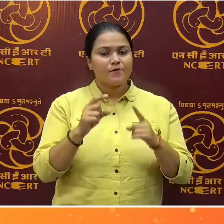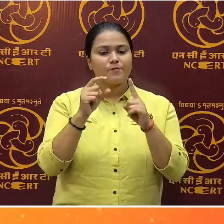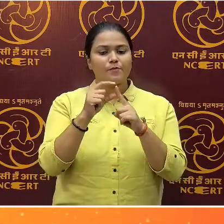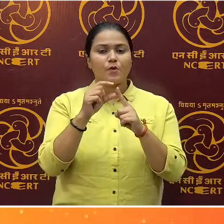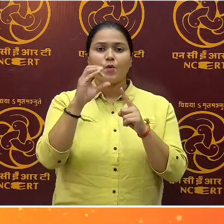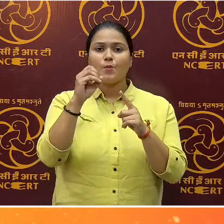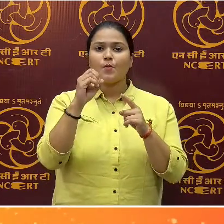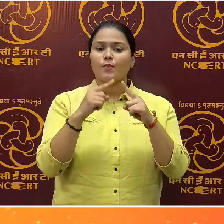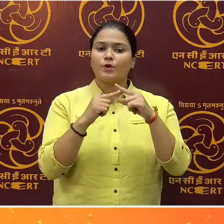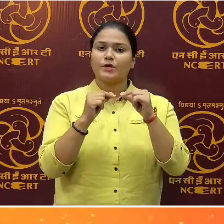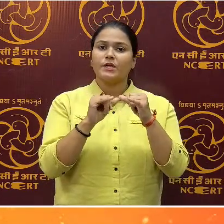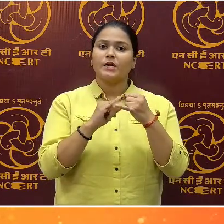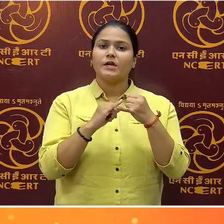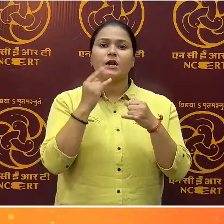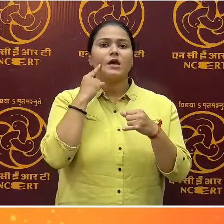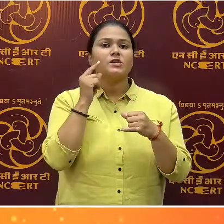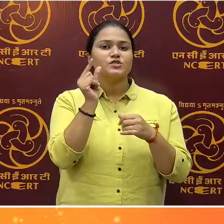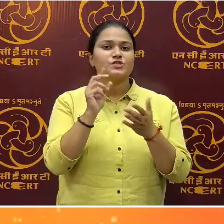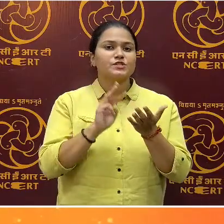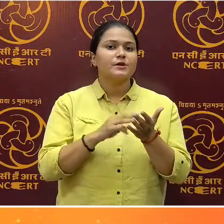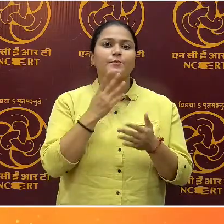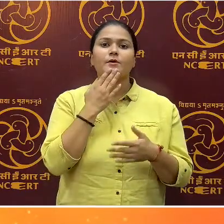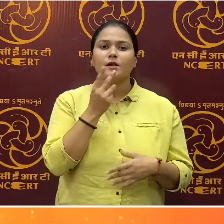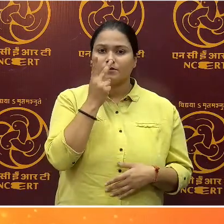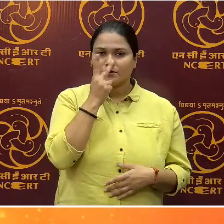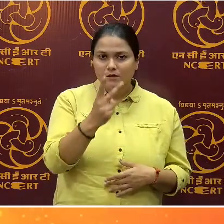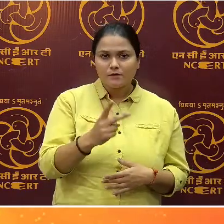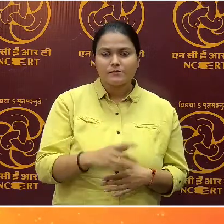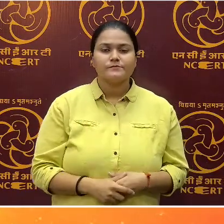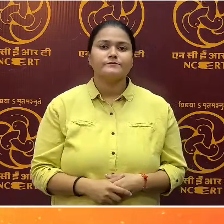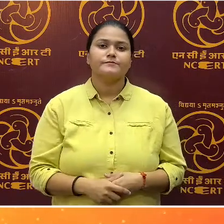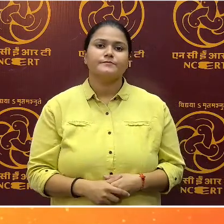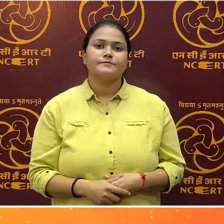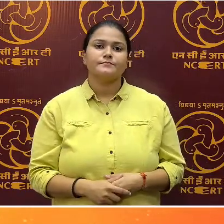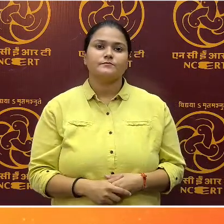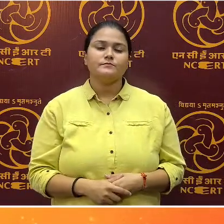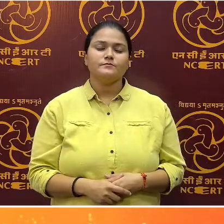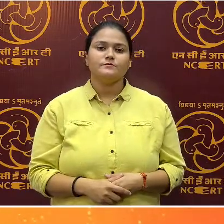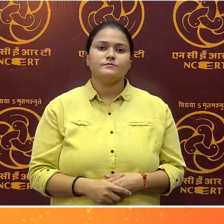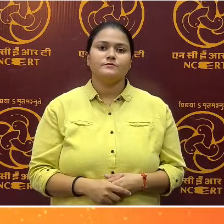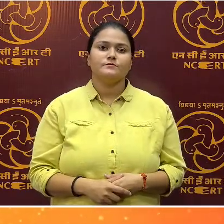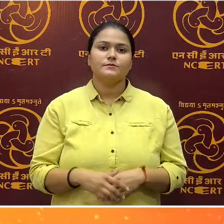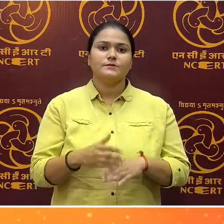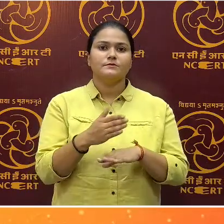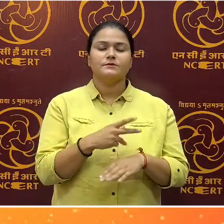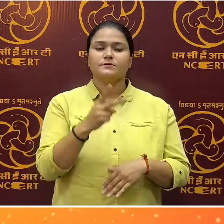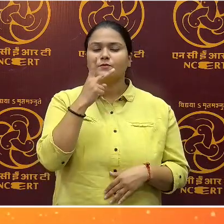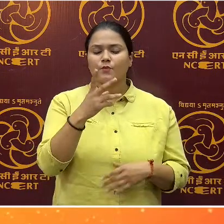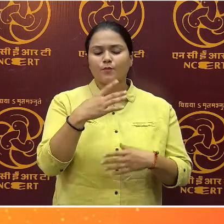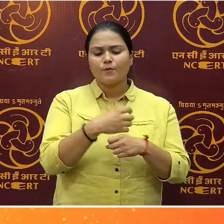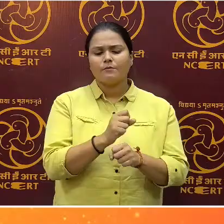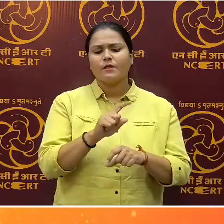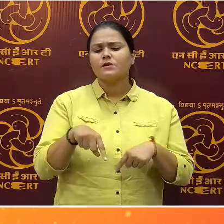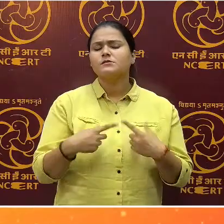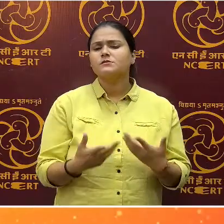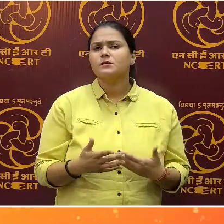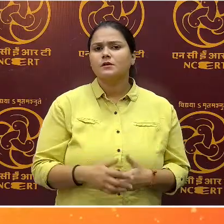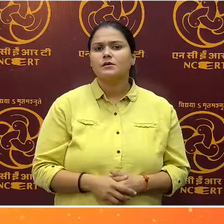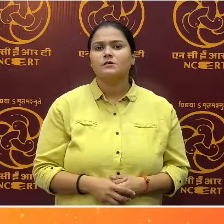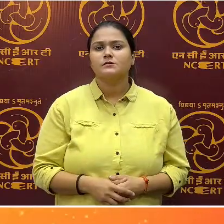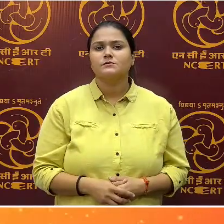crystals also, the beautiful colored solution that we have prepared. What exactly we have dissolved? We have dissolved again